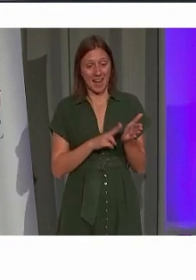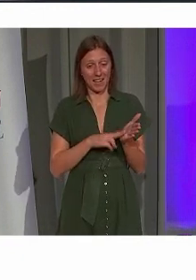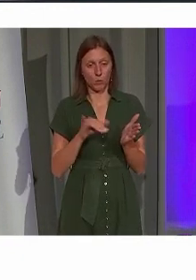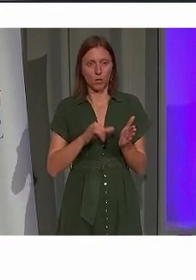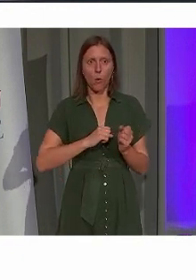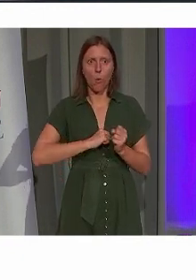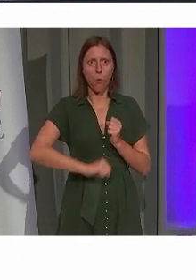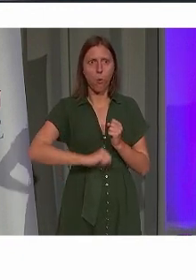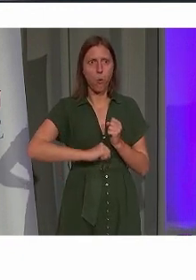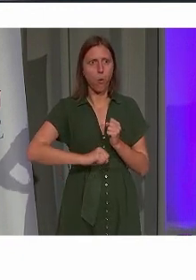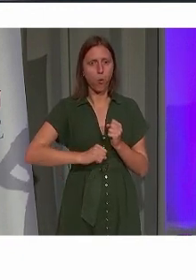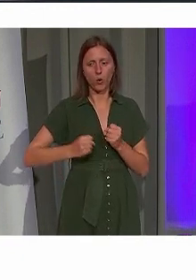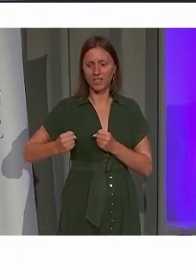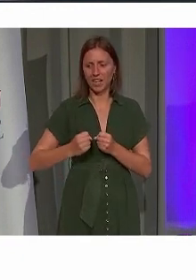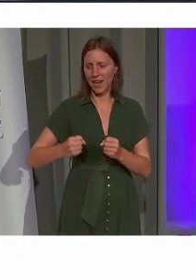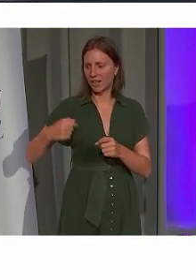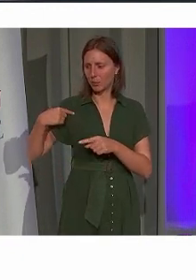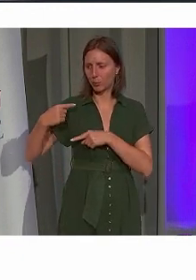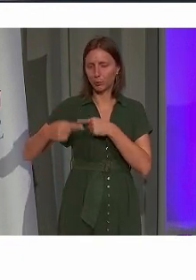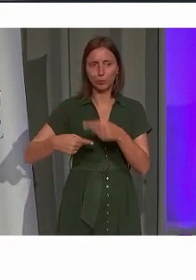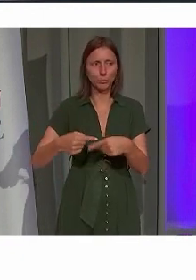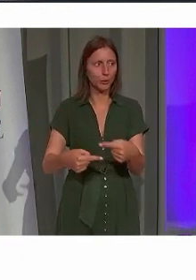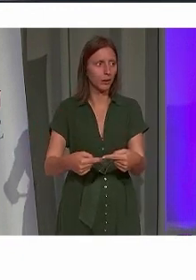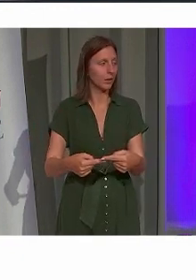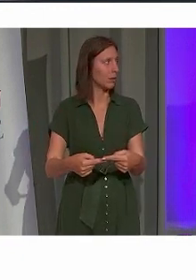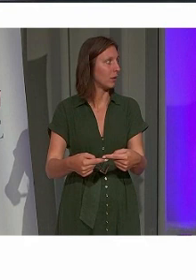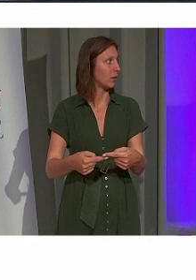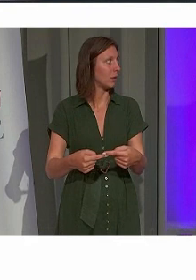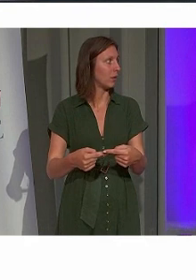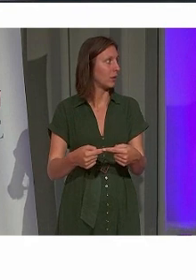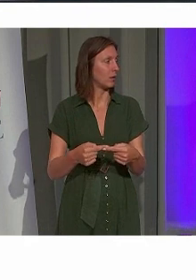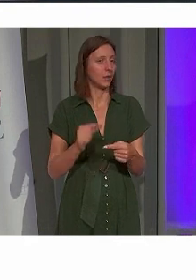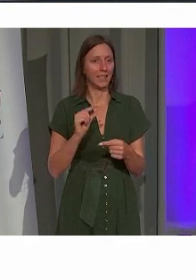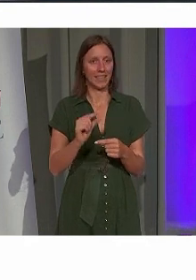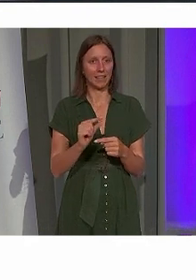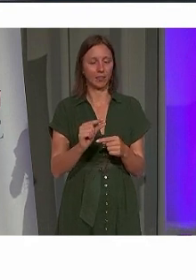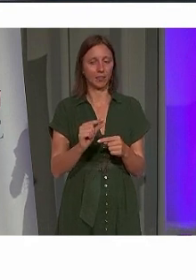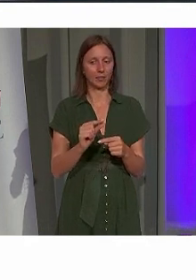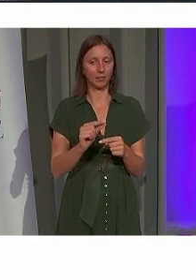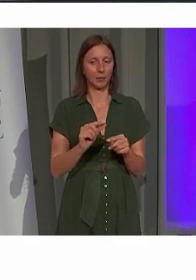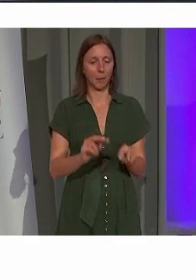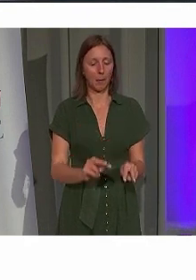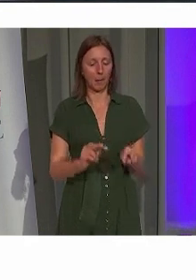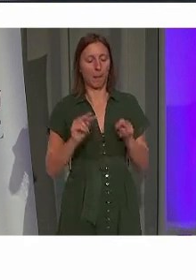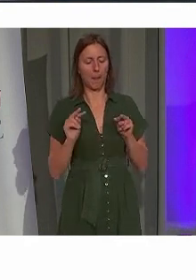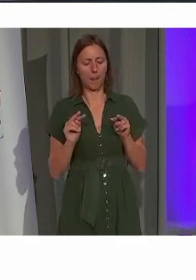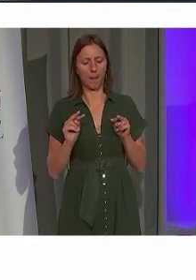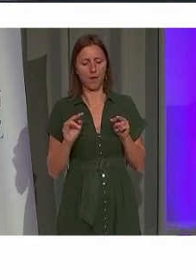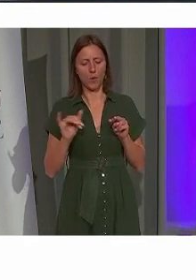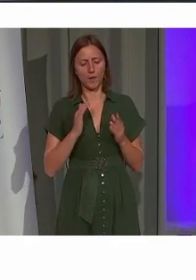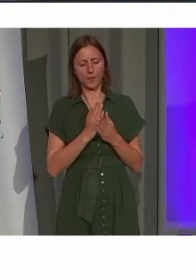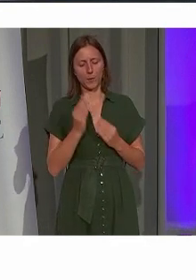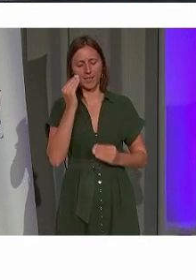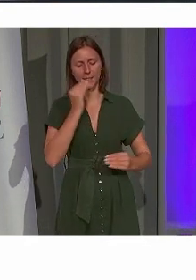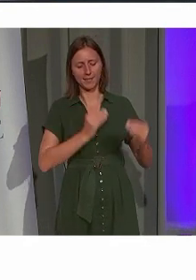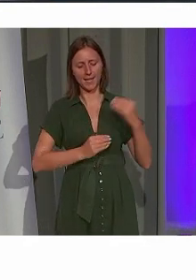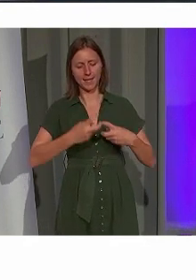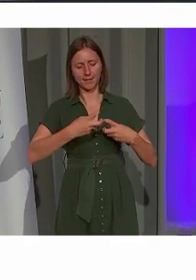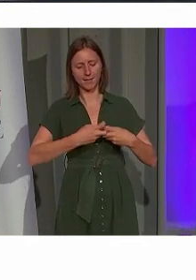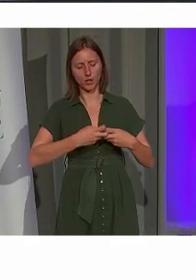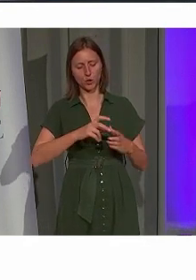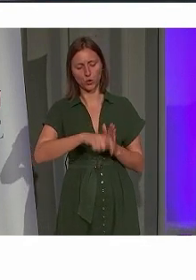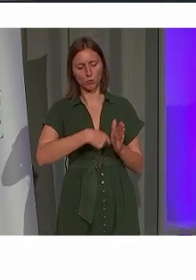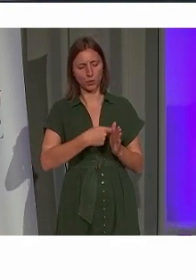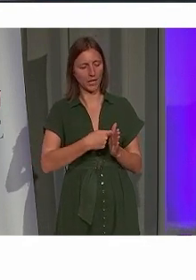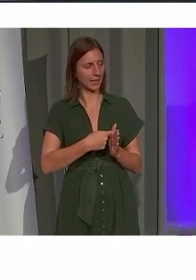think about not hindering too much and too much of the functionality.